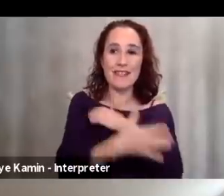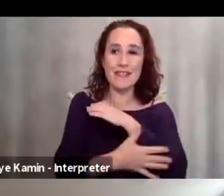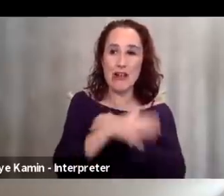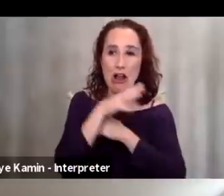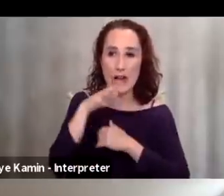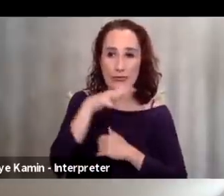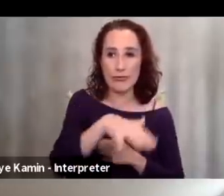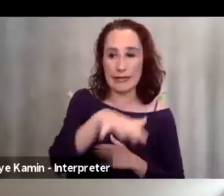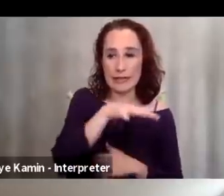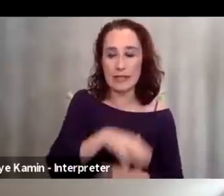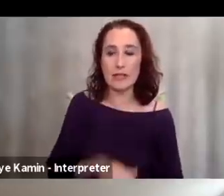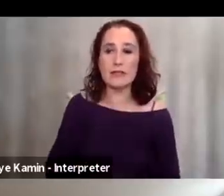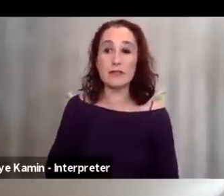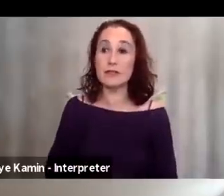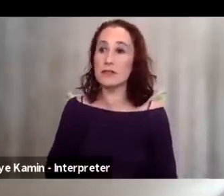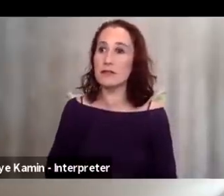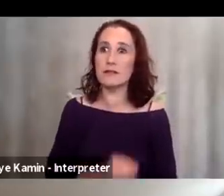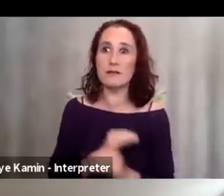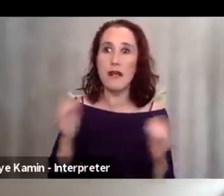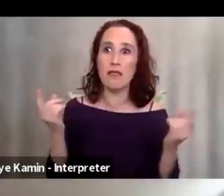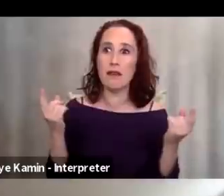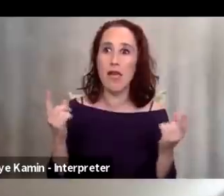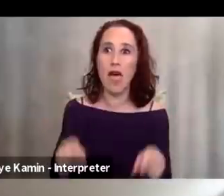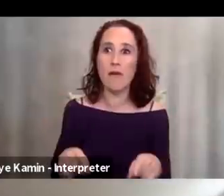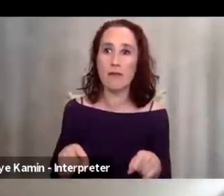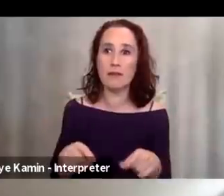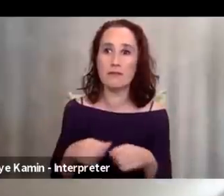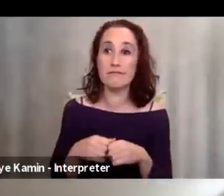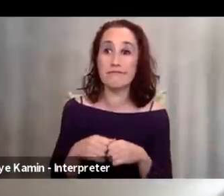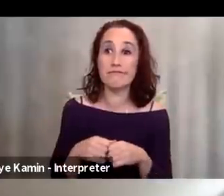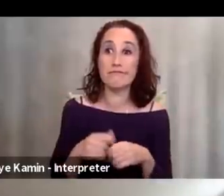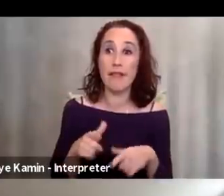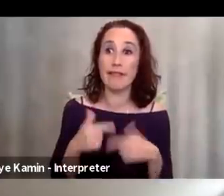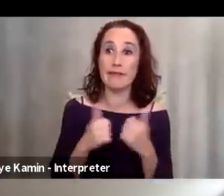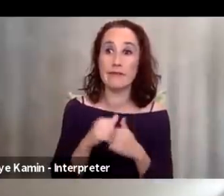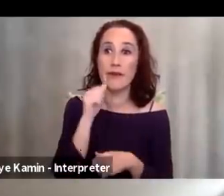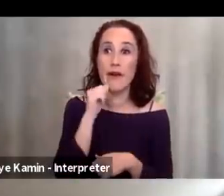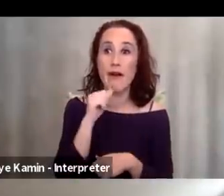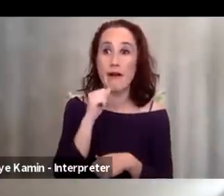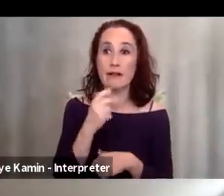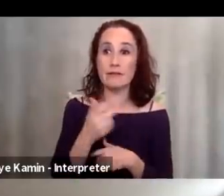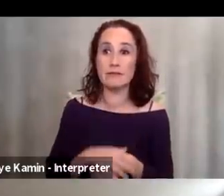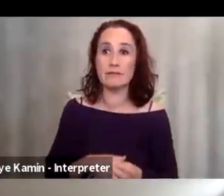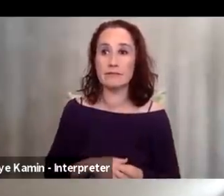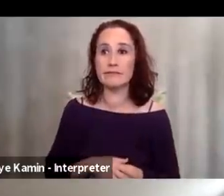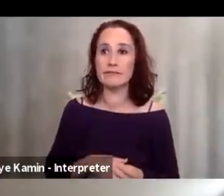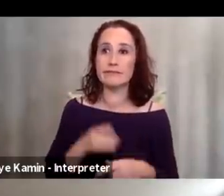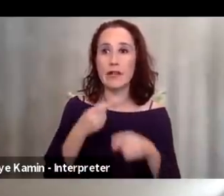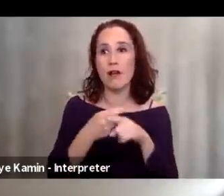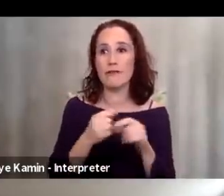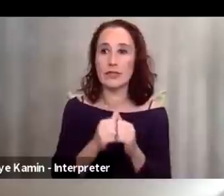And like nothing happens really. Like she just lives with her aunt. She has issues with her aunt.